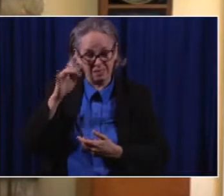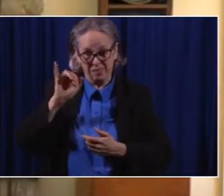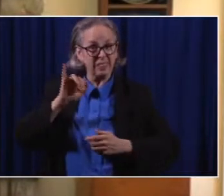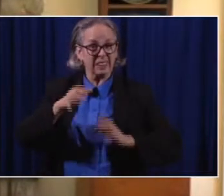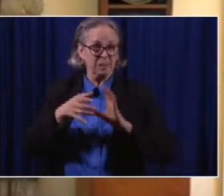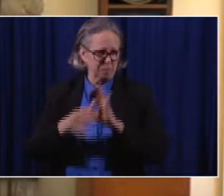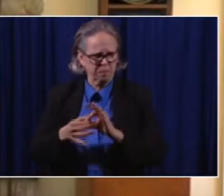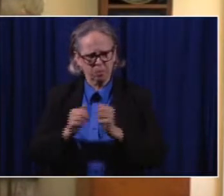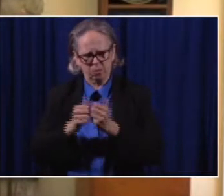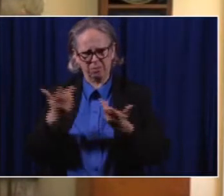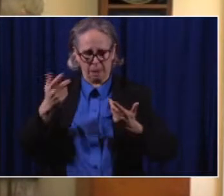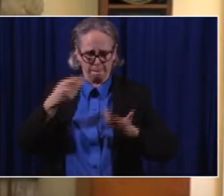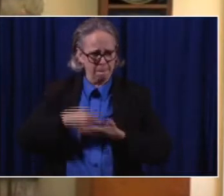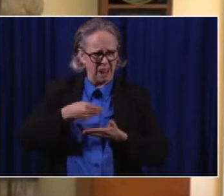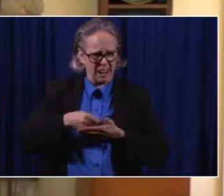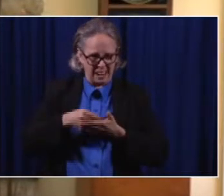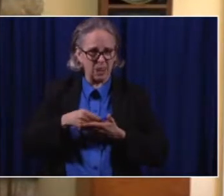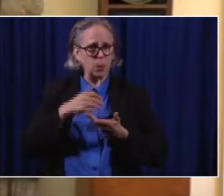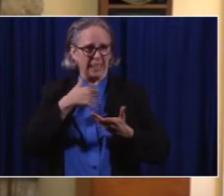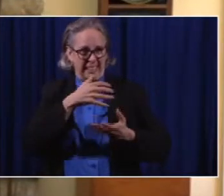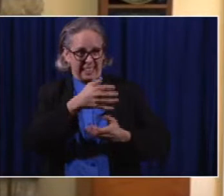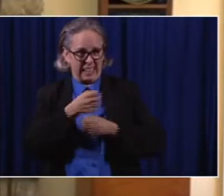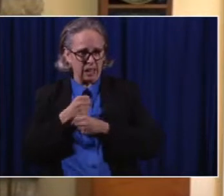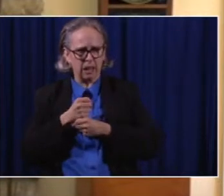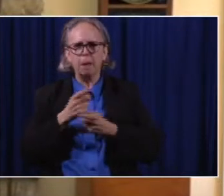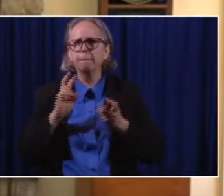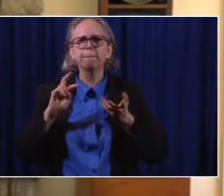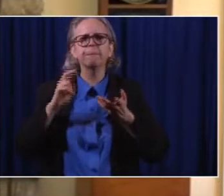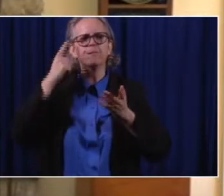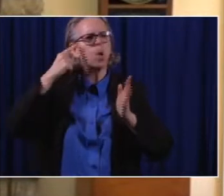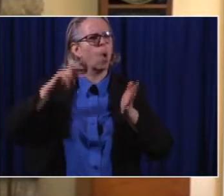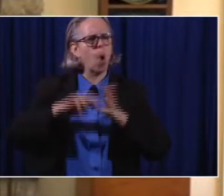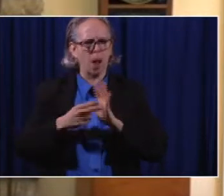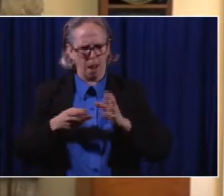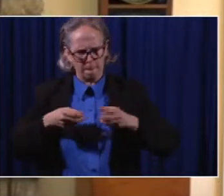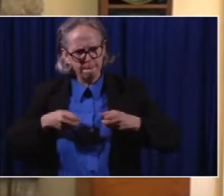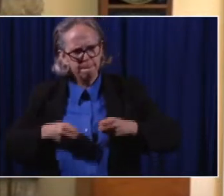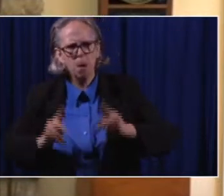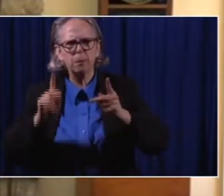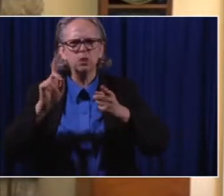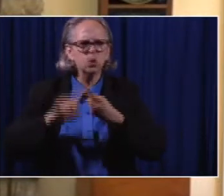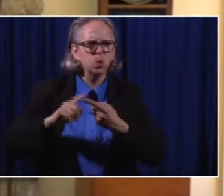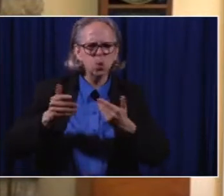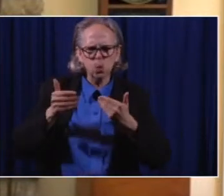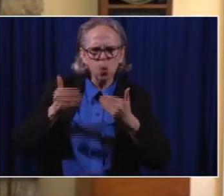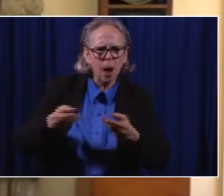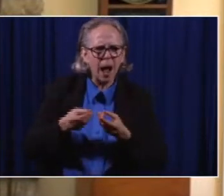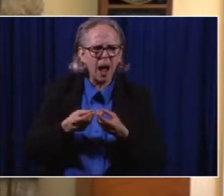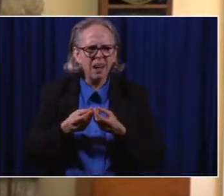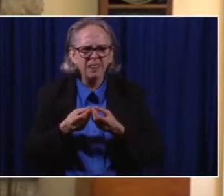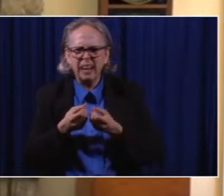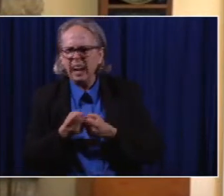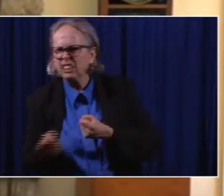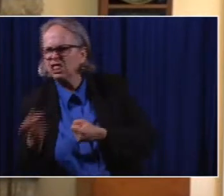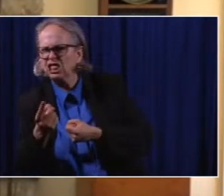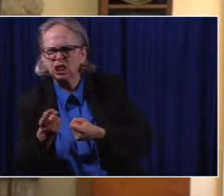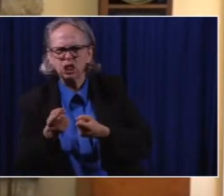not have to spend it before December 31st. It would be an inefficient use of the money for us to have to spend it now.